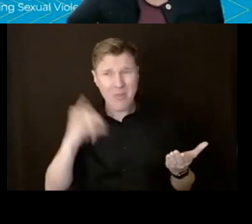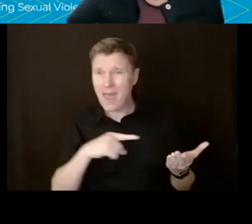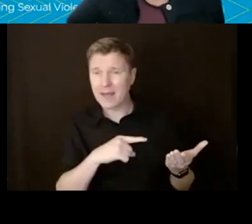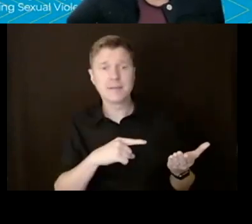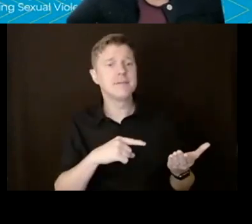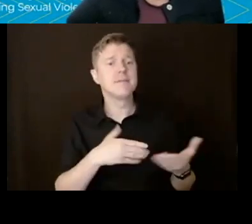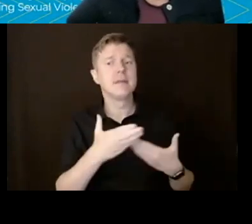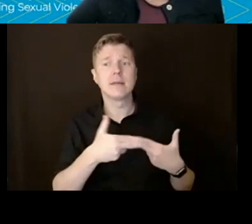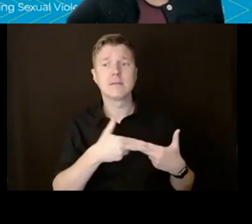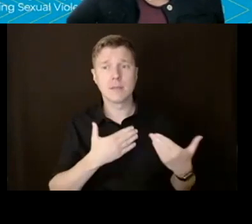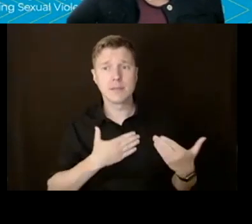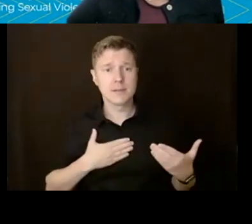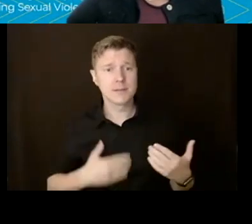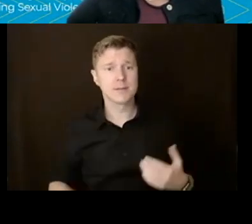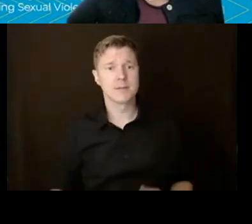slide.